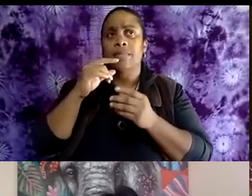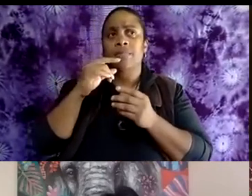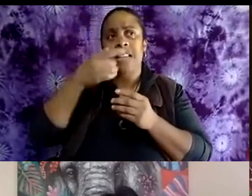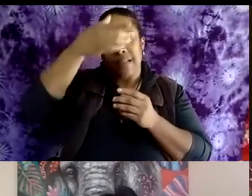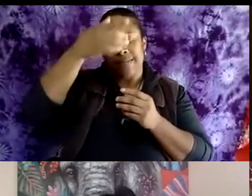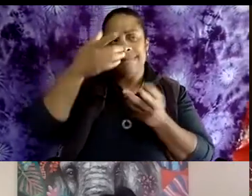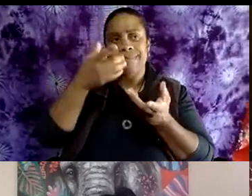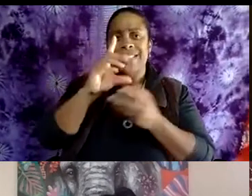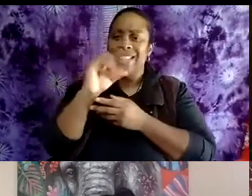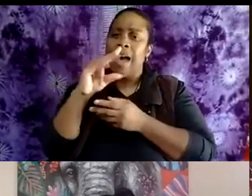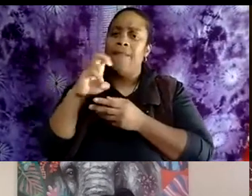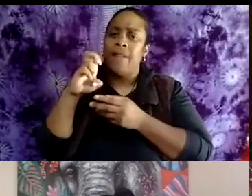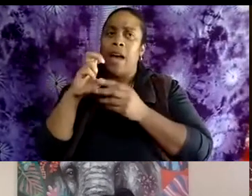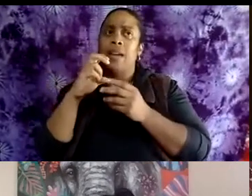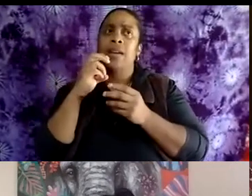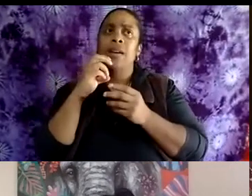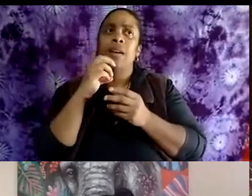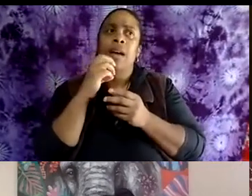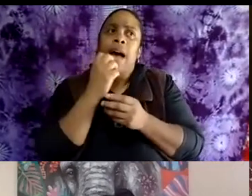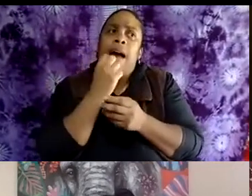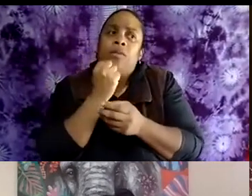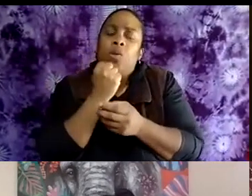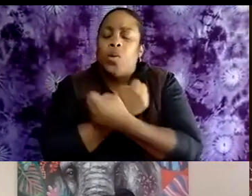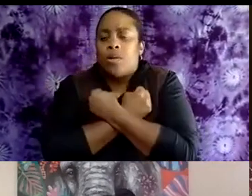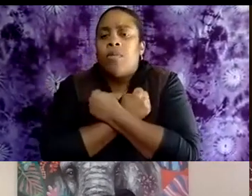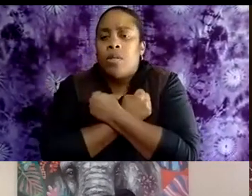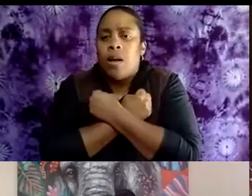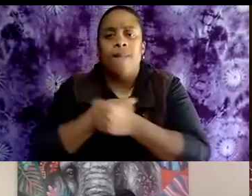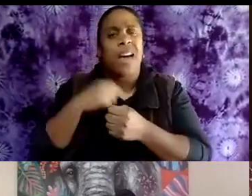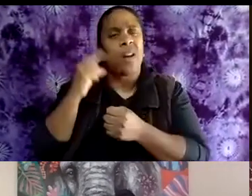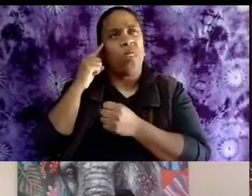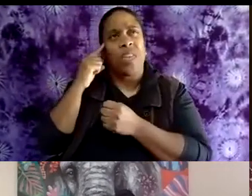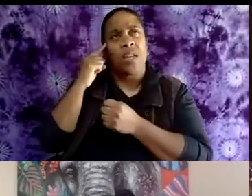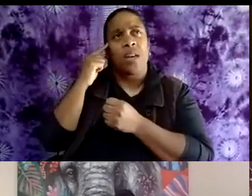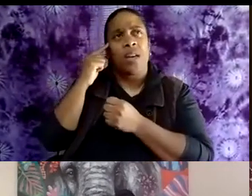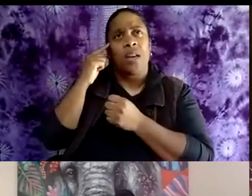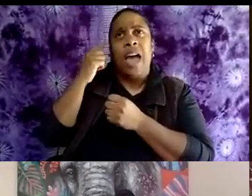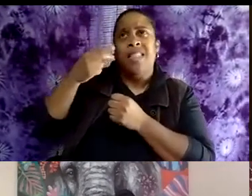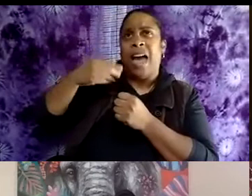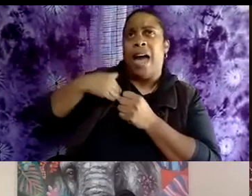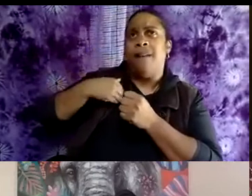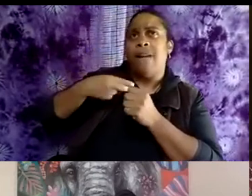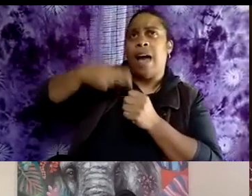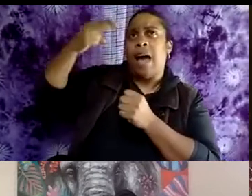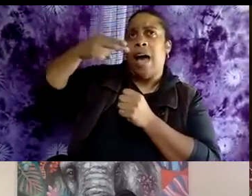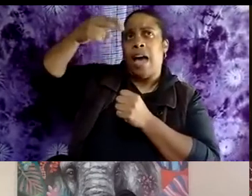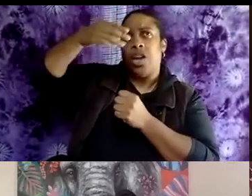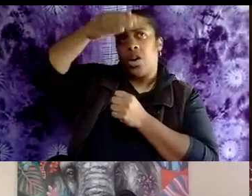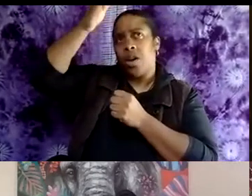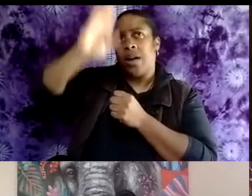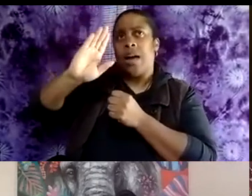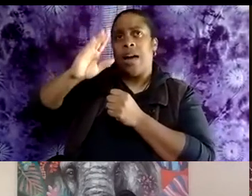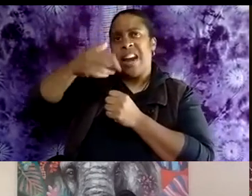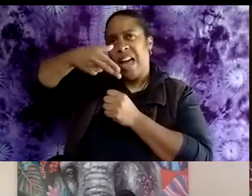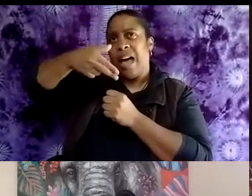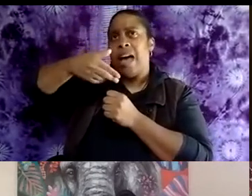And I don't think that there is a God who is higher than us, because I think,